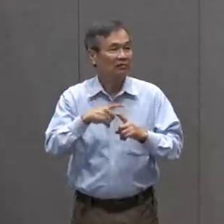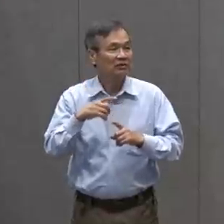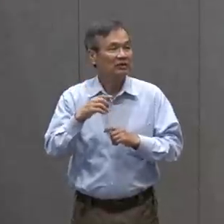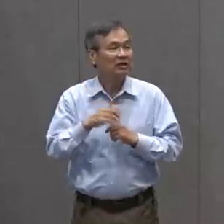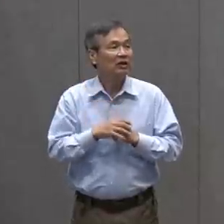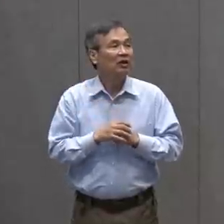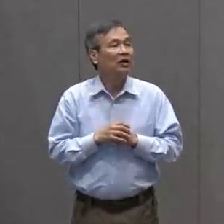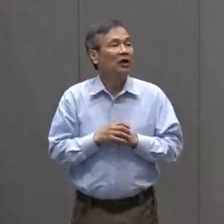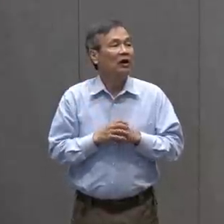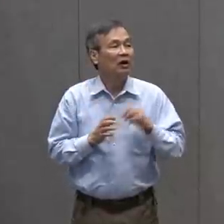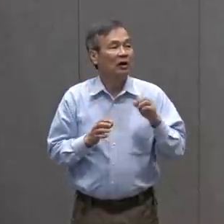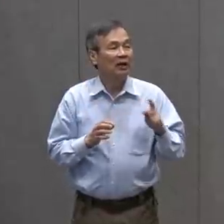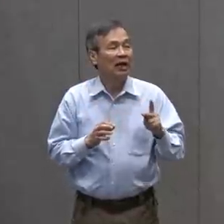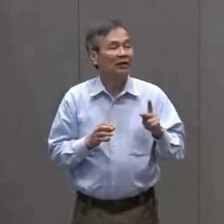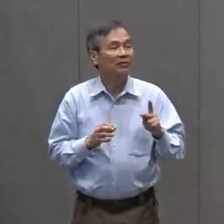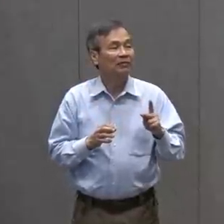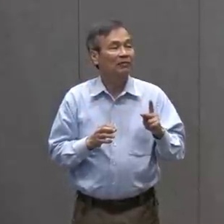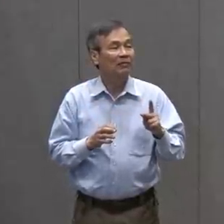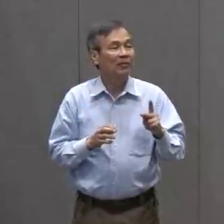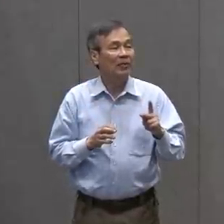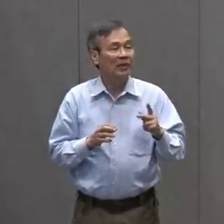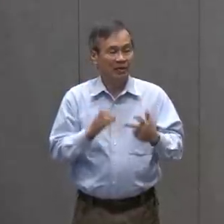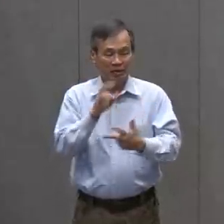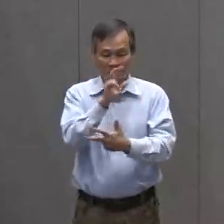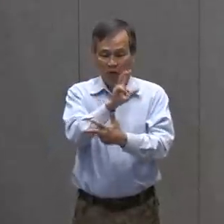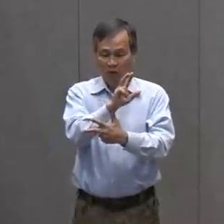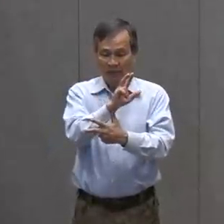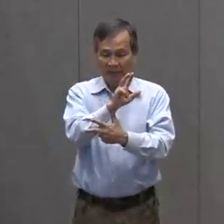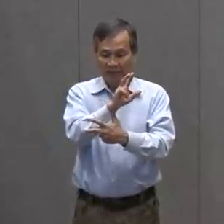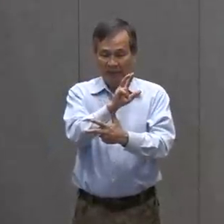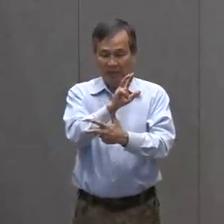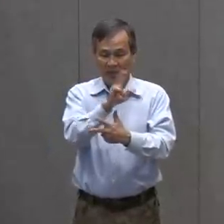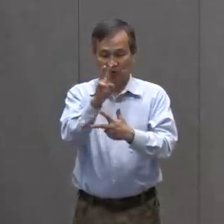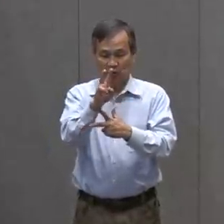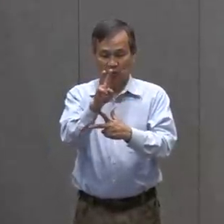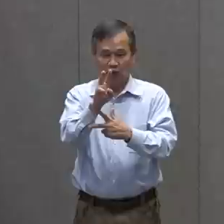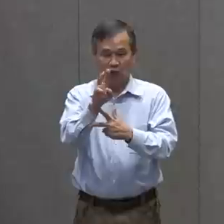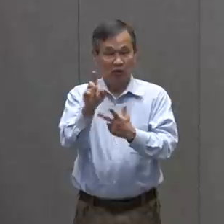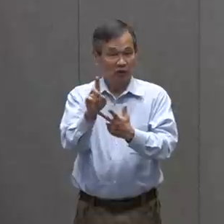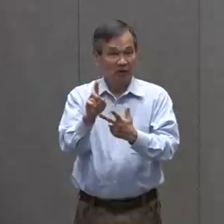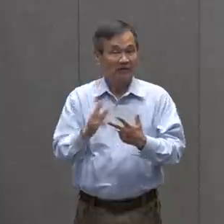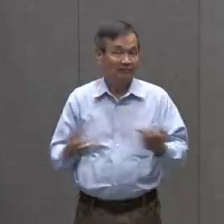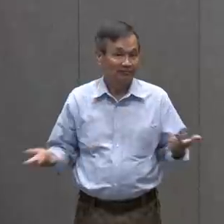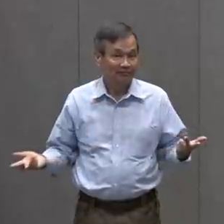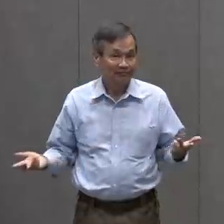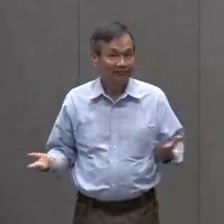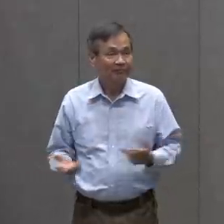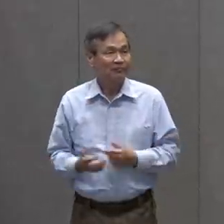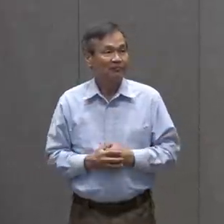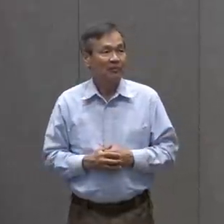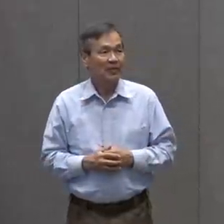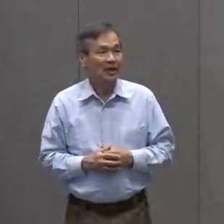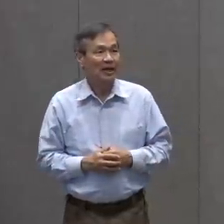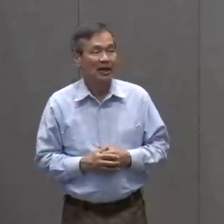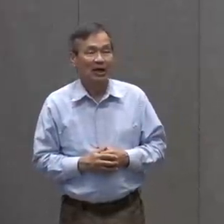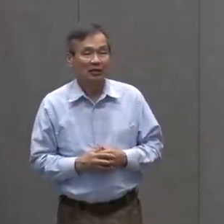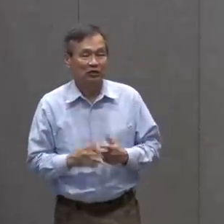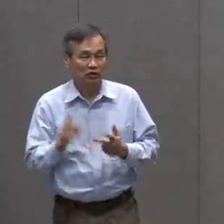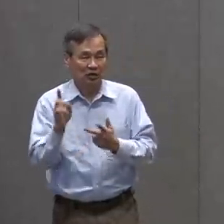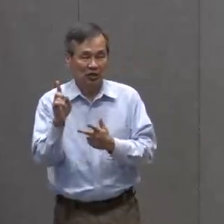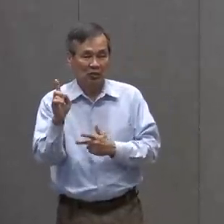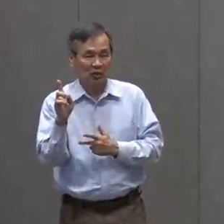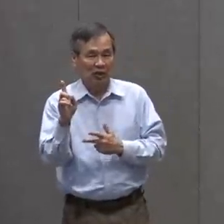got 24. Okay. I have a 3, a 2, and a 1. So again, I could use that 1